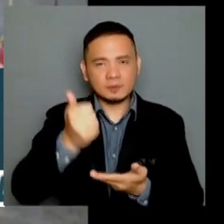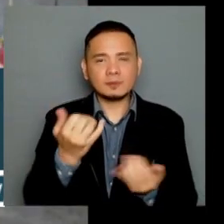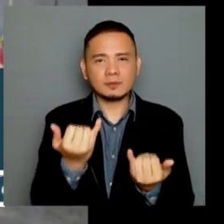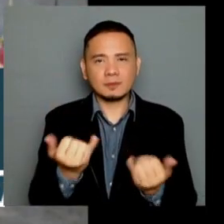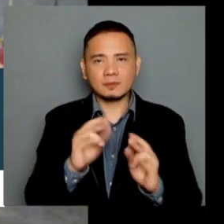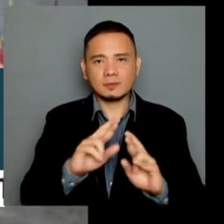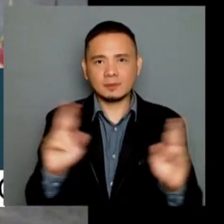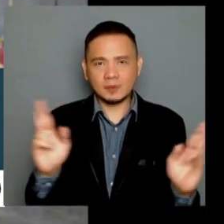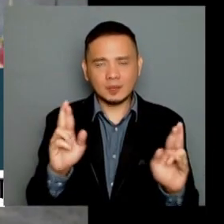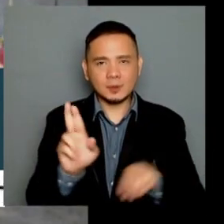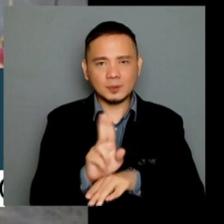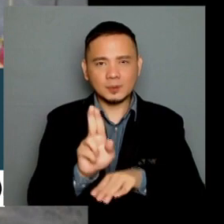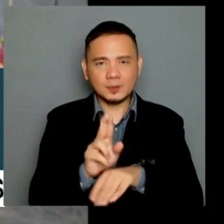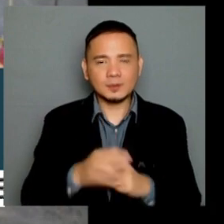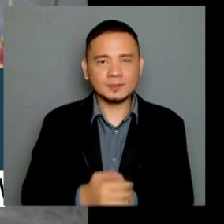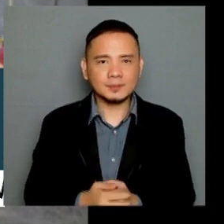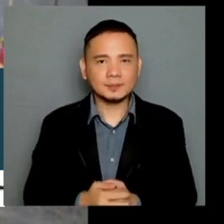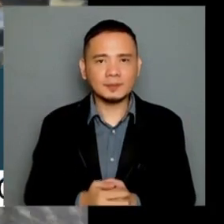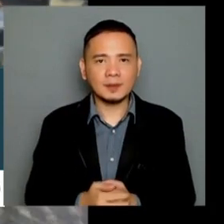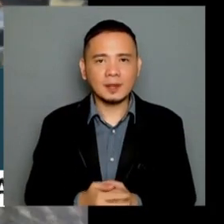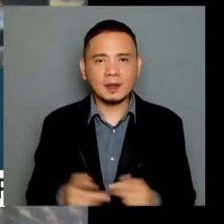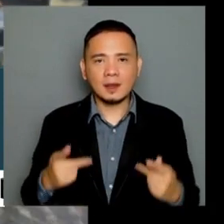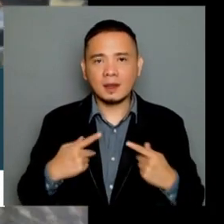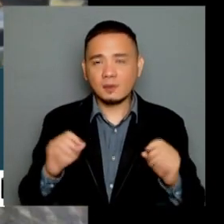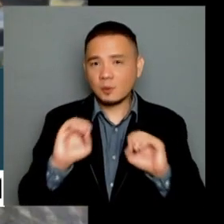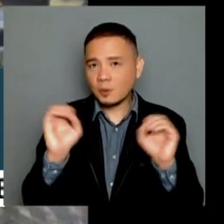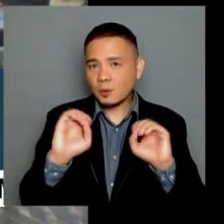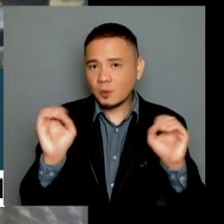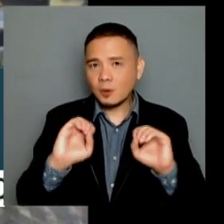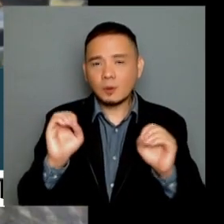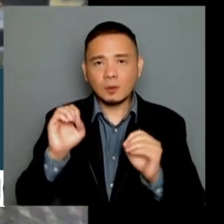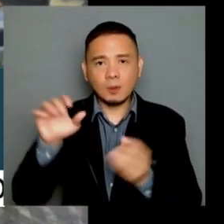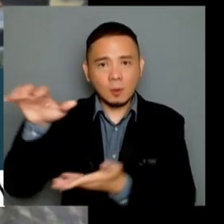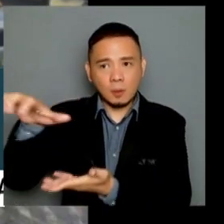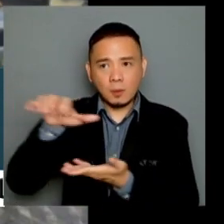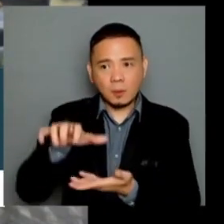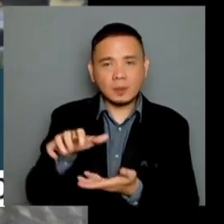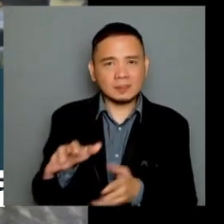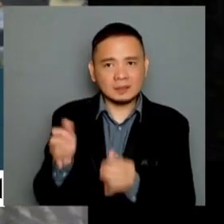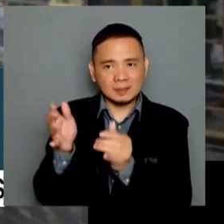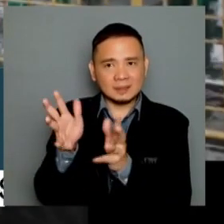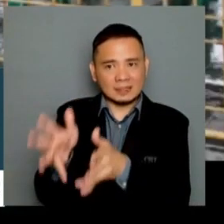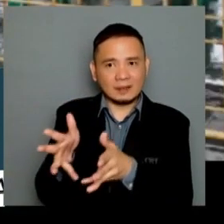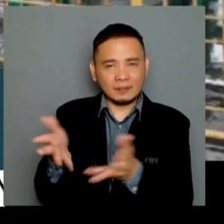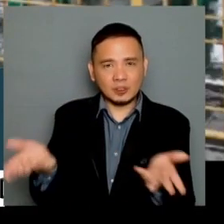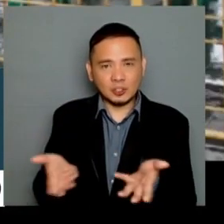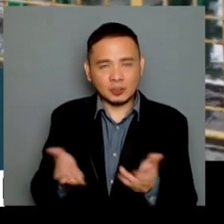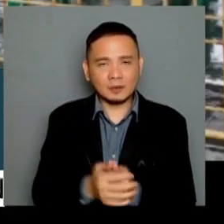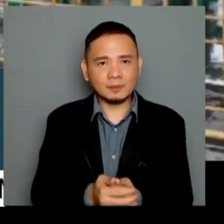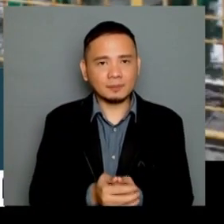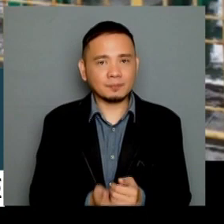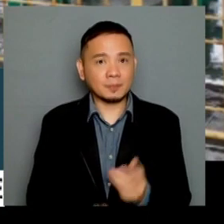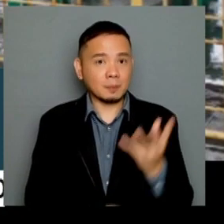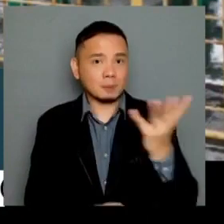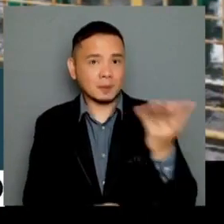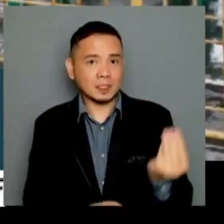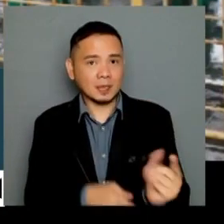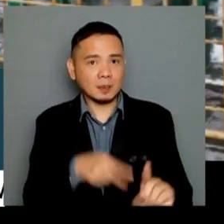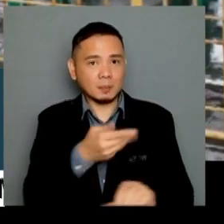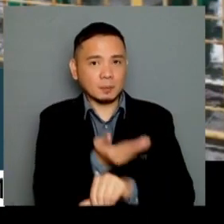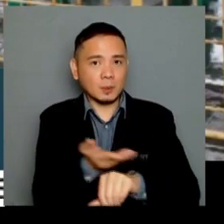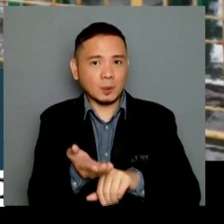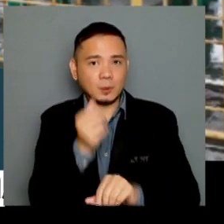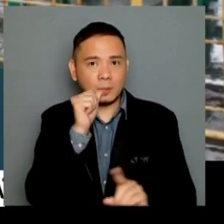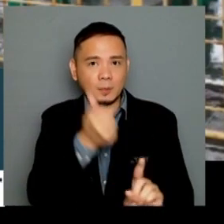this, before noon today, there are no more stranded rolling cargoes in Calapan. Back here at Batangas port tomorrow, there may be